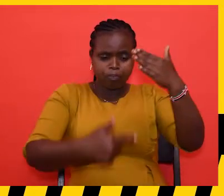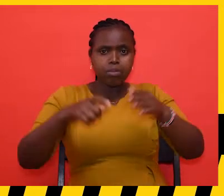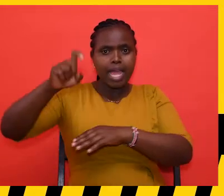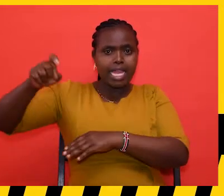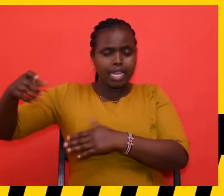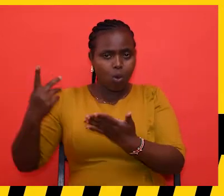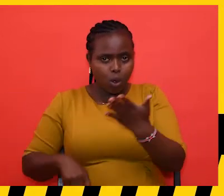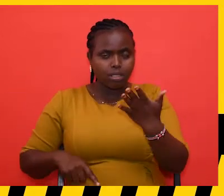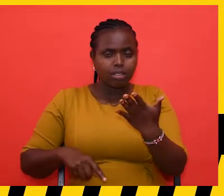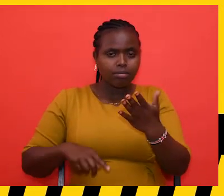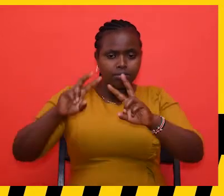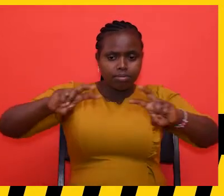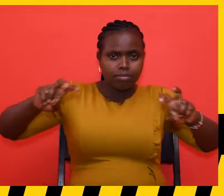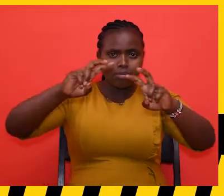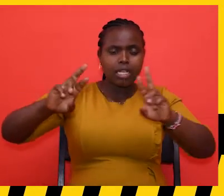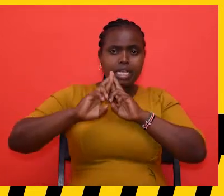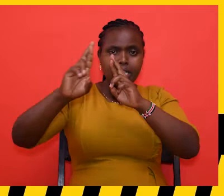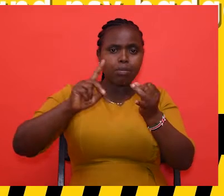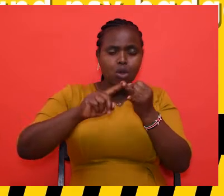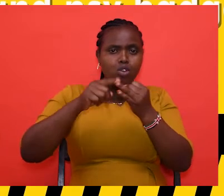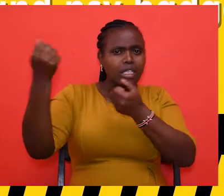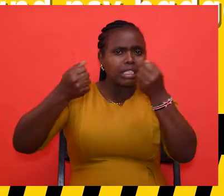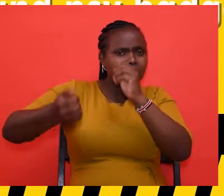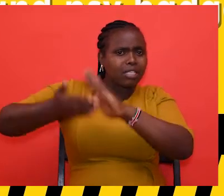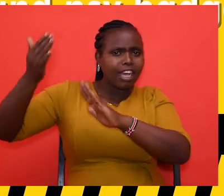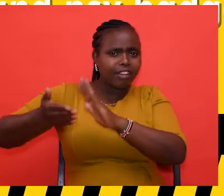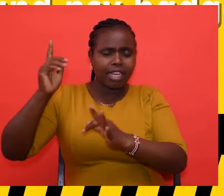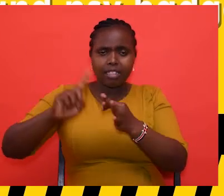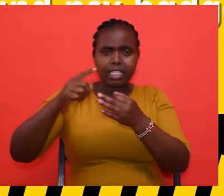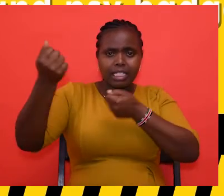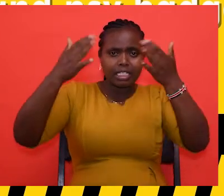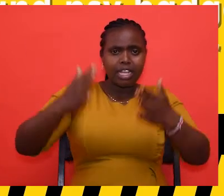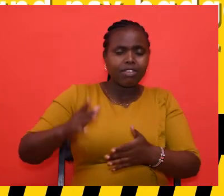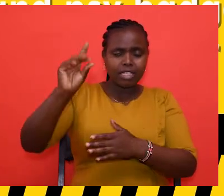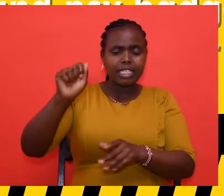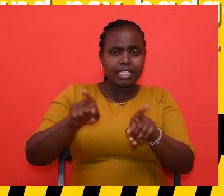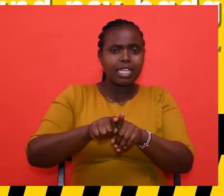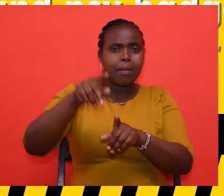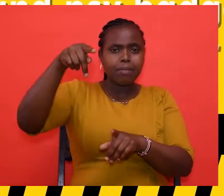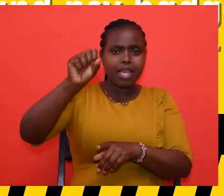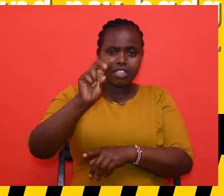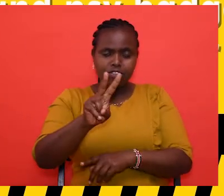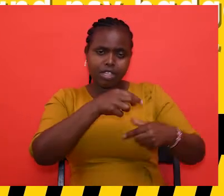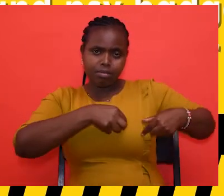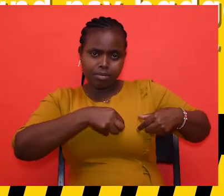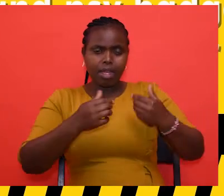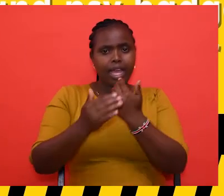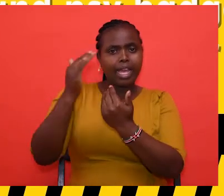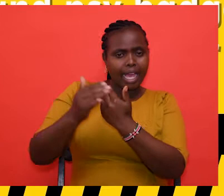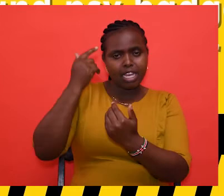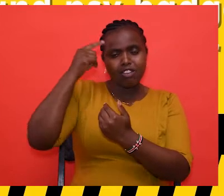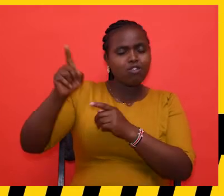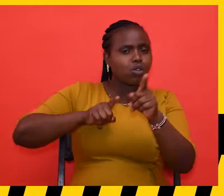report, a speed governor certificate, a Class D driver's license and PSV badge, a clearance certificate from the Tour Regulatory